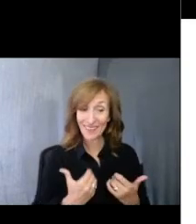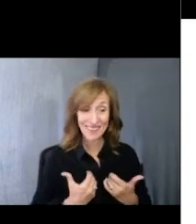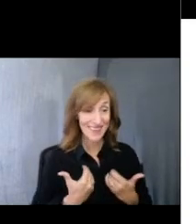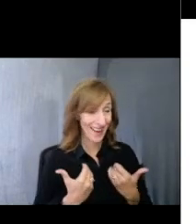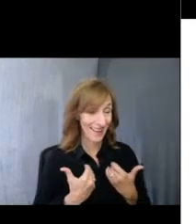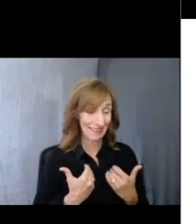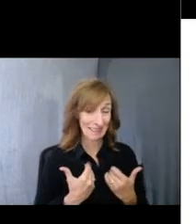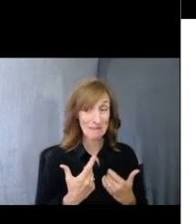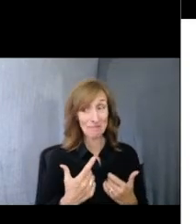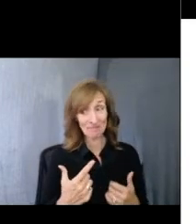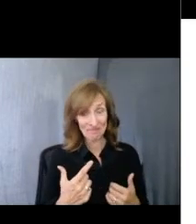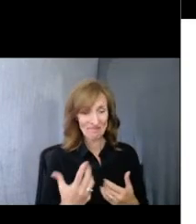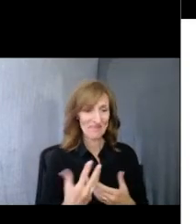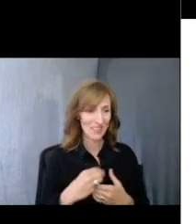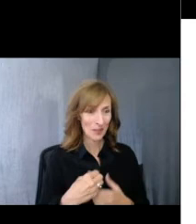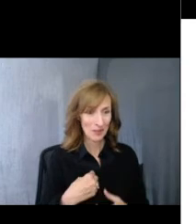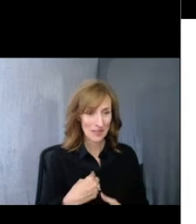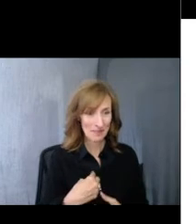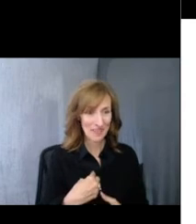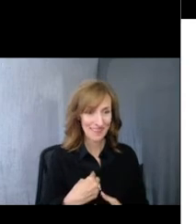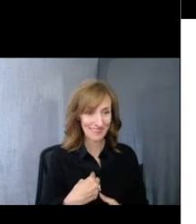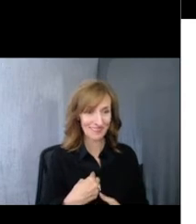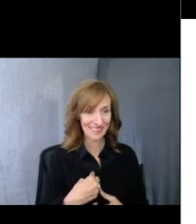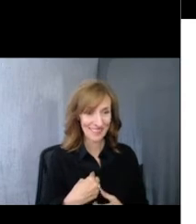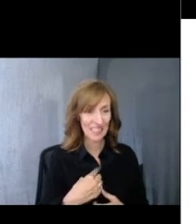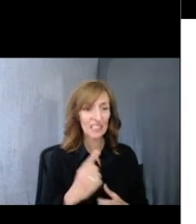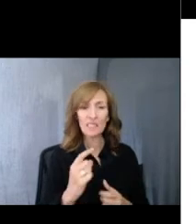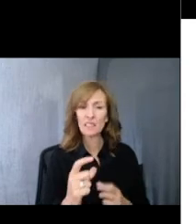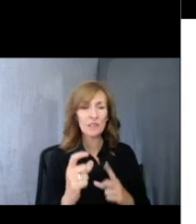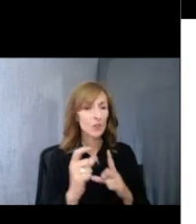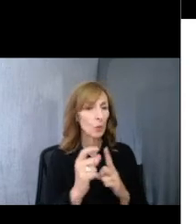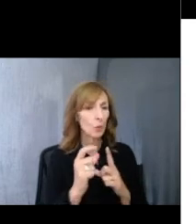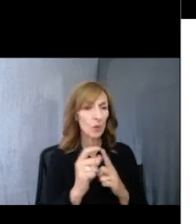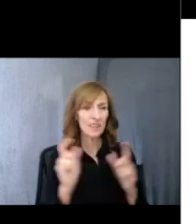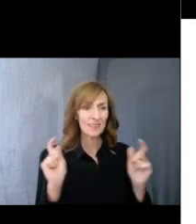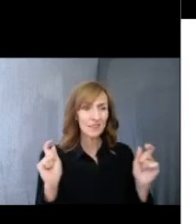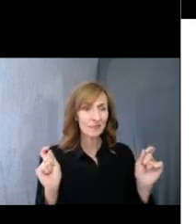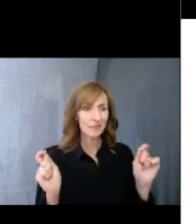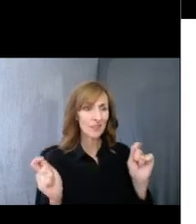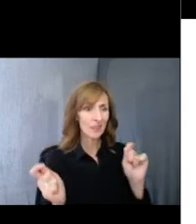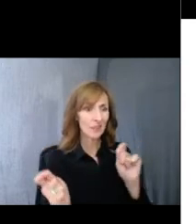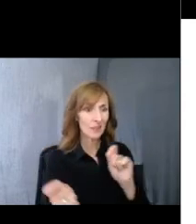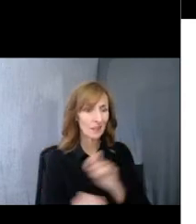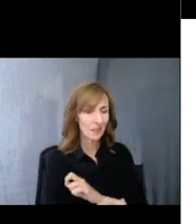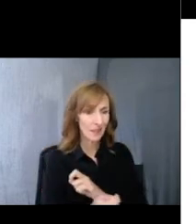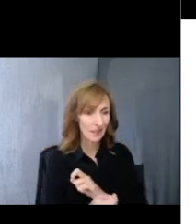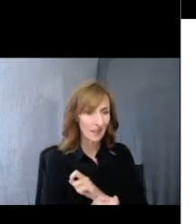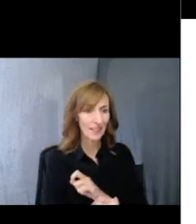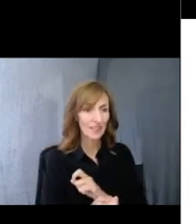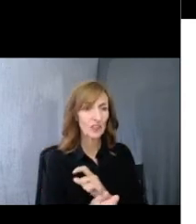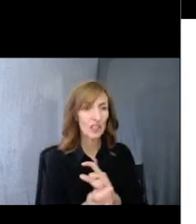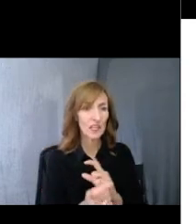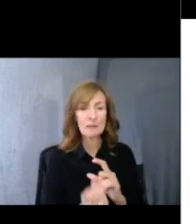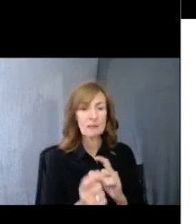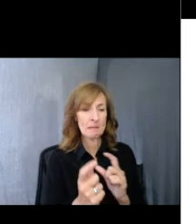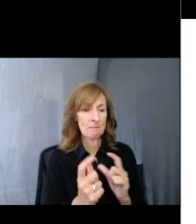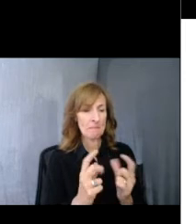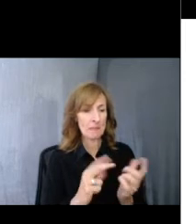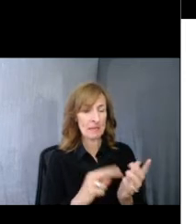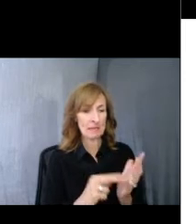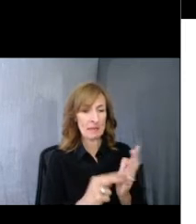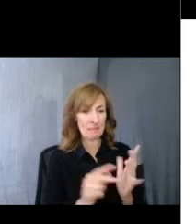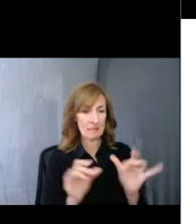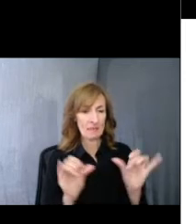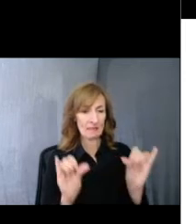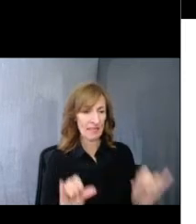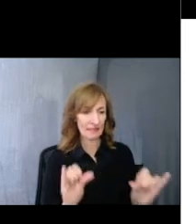myself in that, the terminology has changed over the years, but it means basically we're talking about the same disease. And many of you